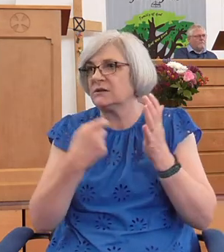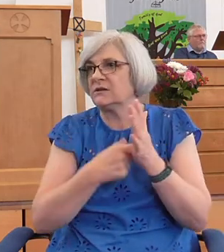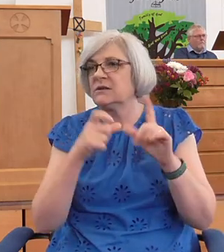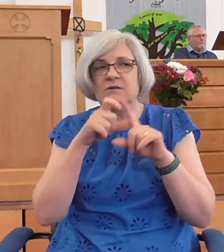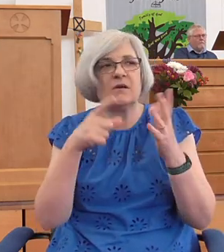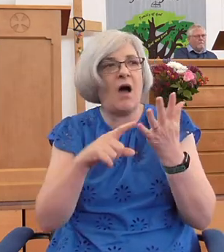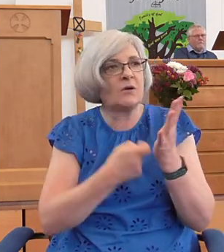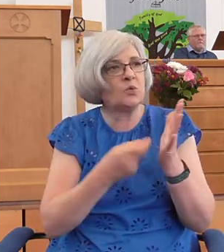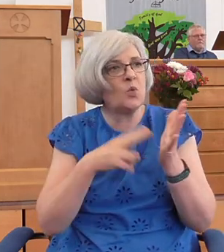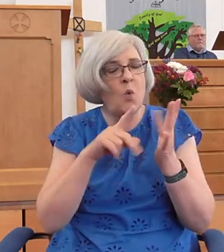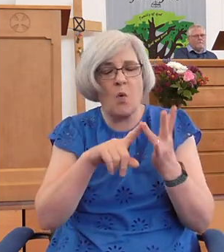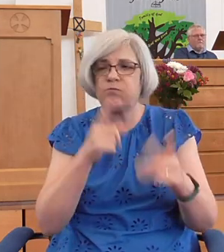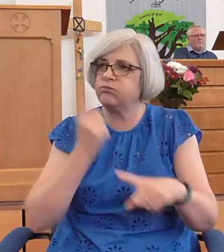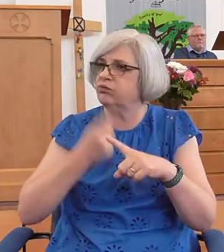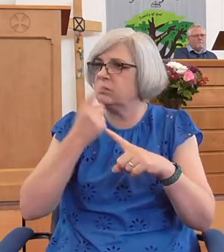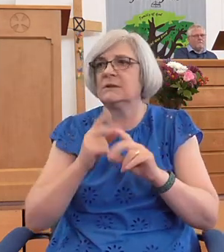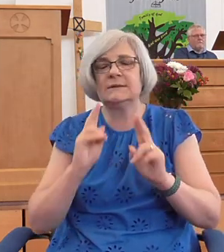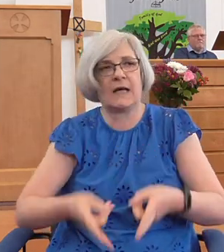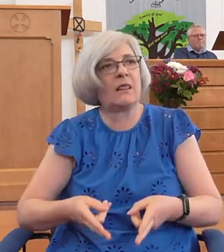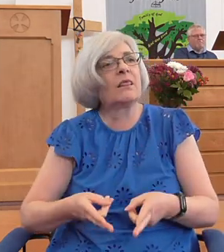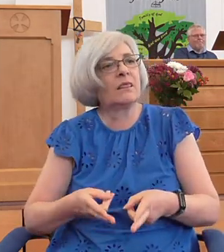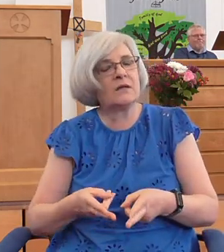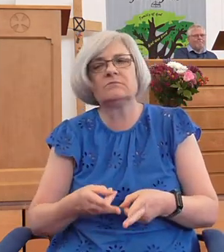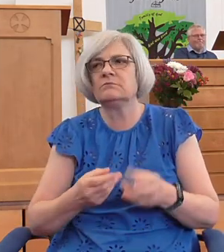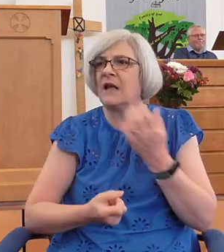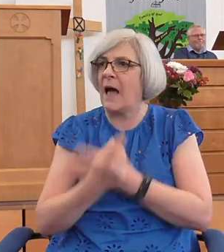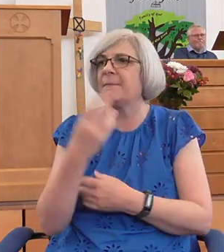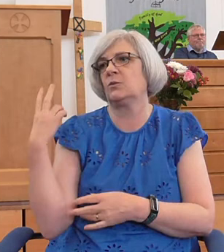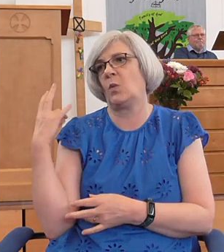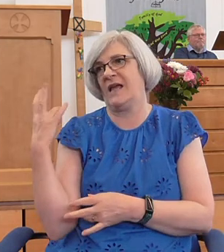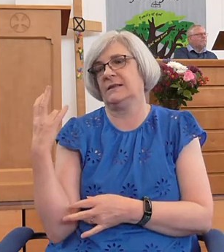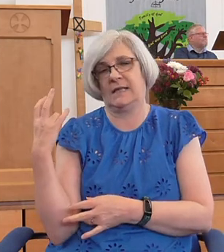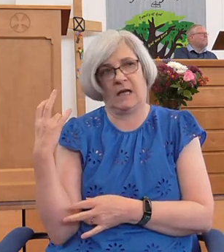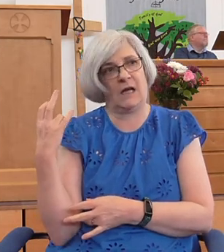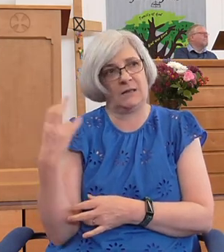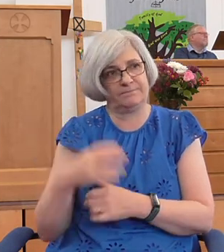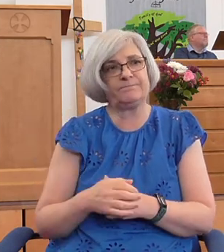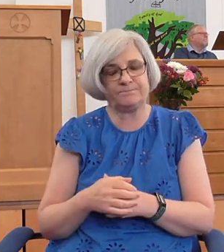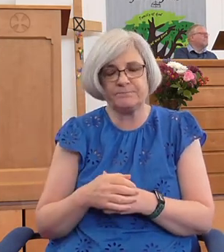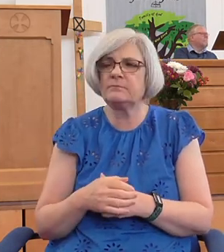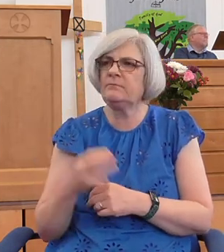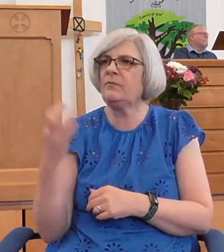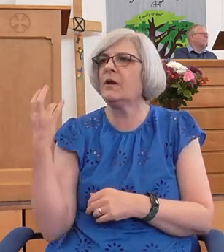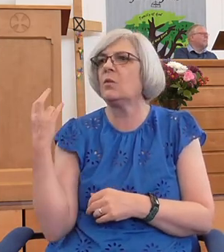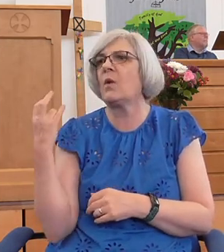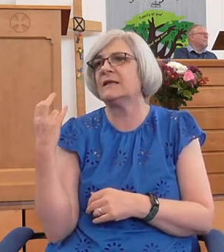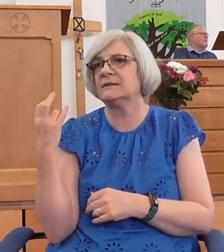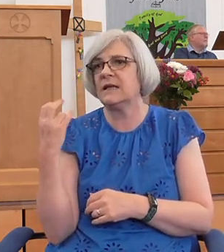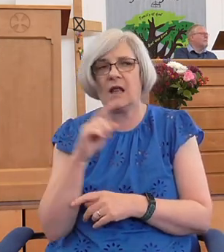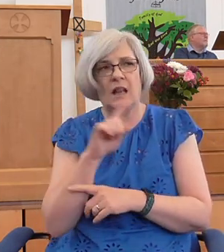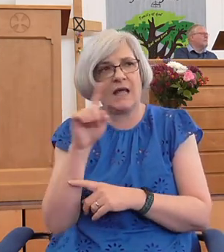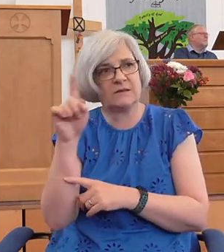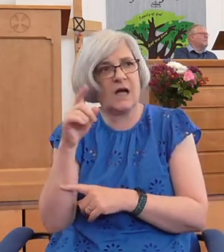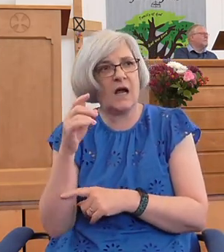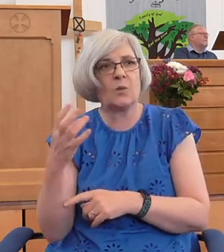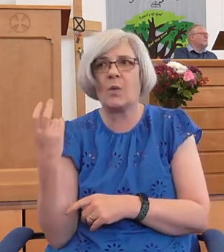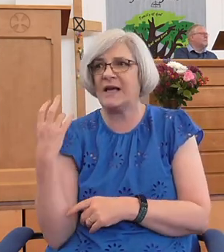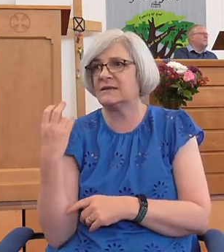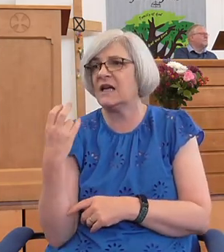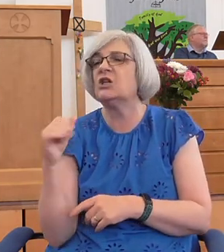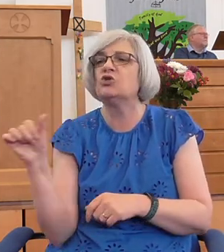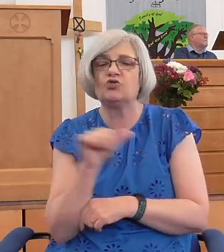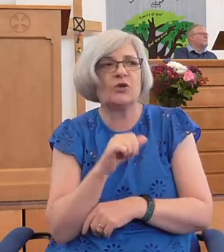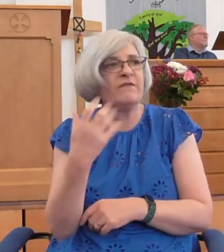Deaf. That happened on Wednesday. On Wednesday, later on in Wednesday, there was meant to be